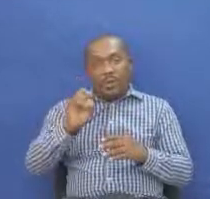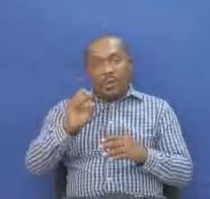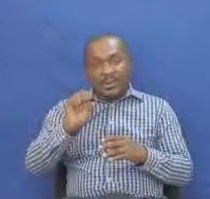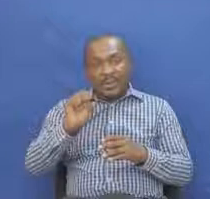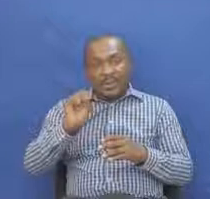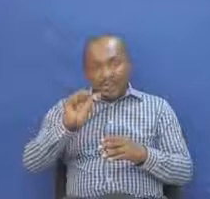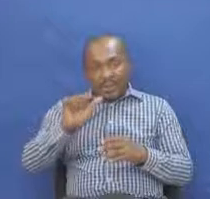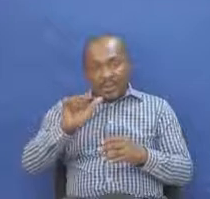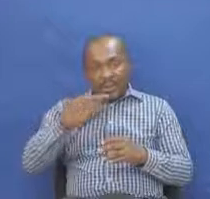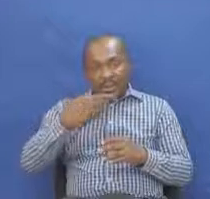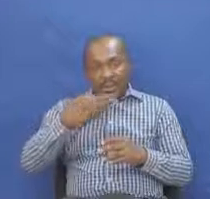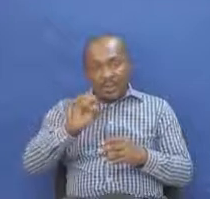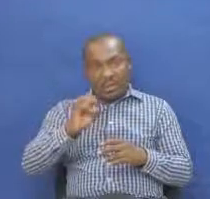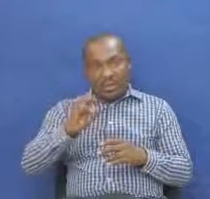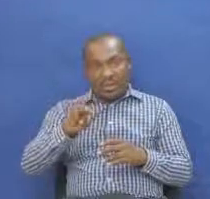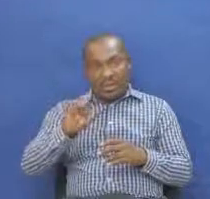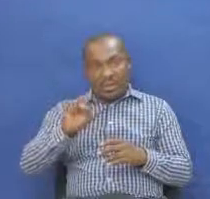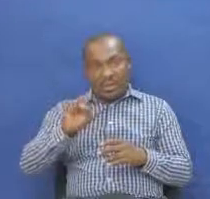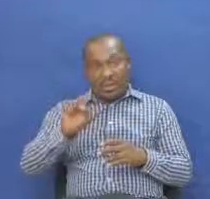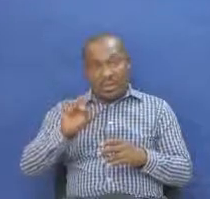of lipids and even proteins.